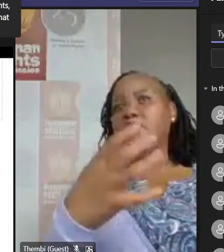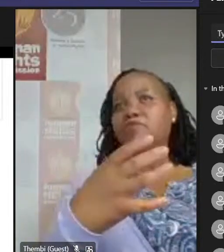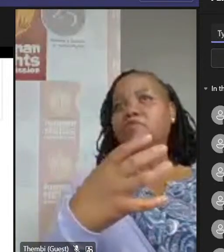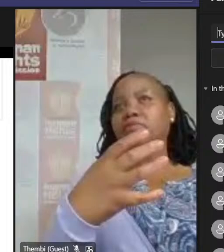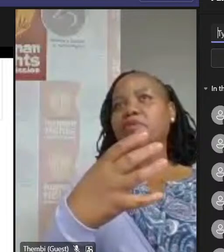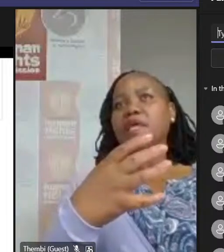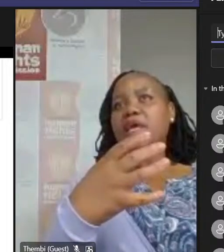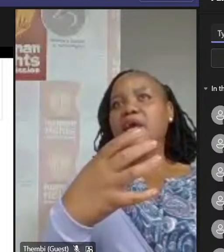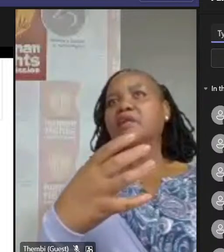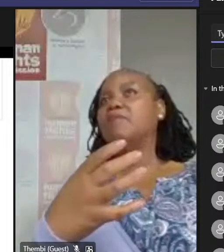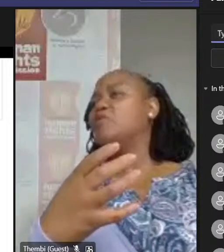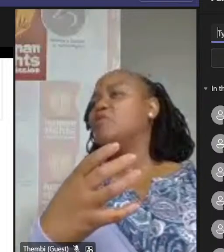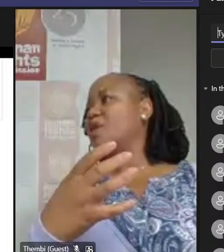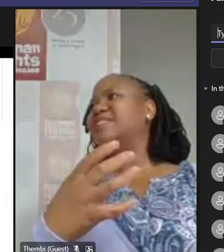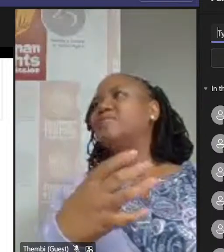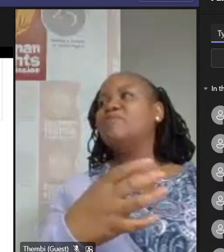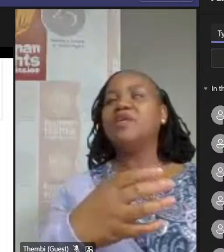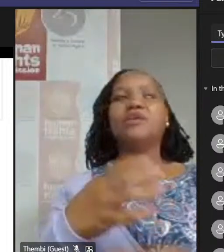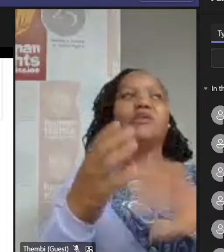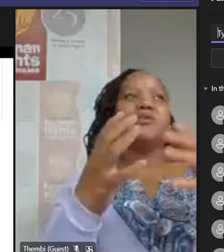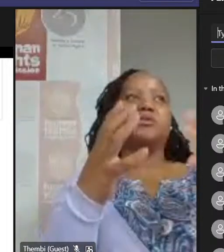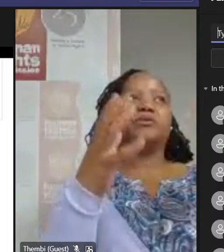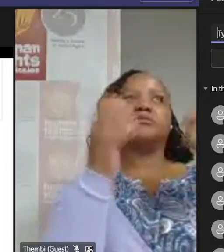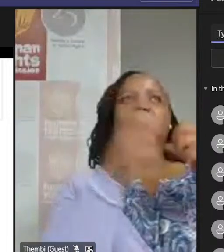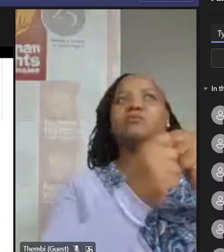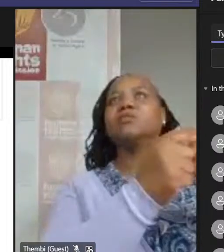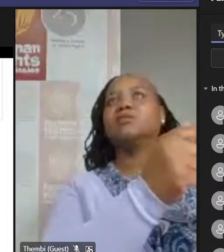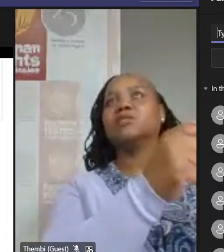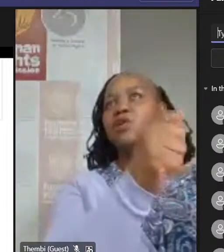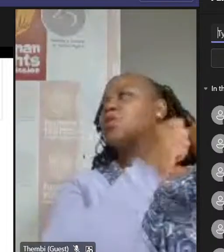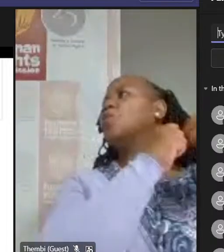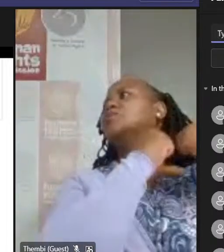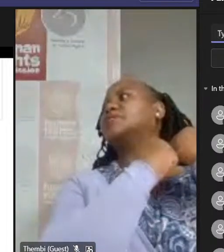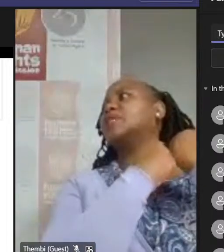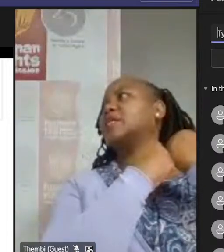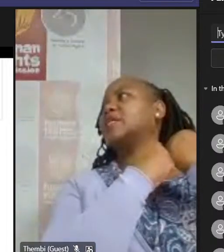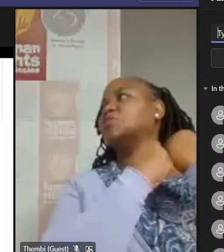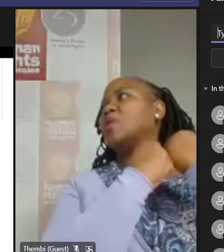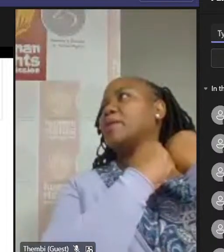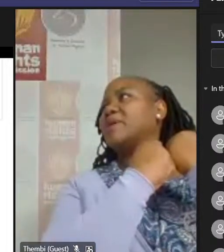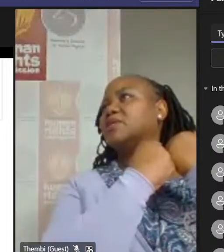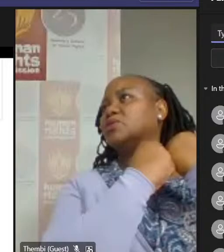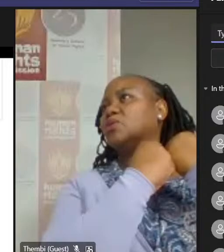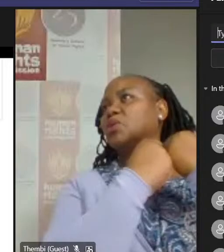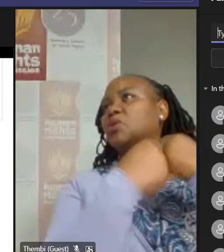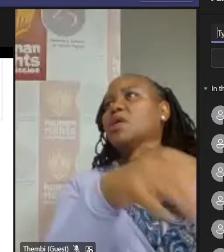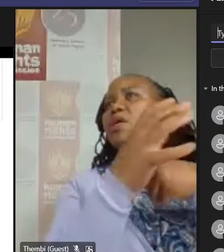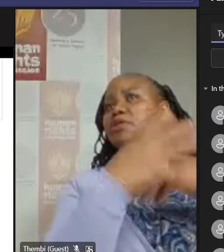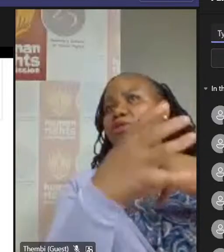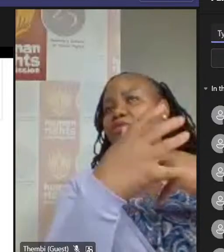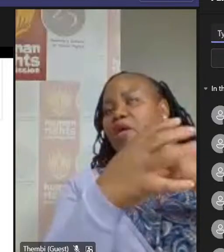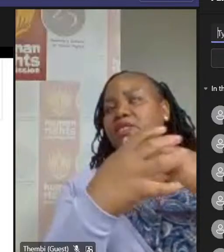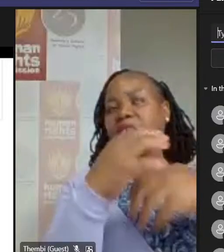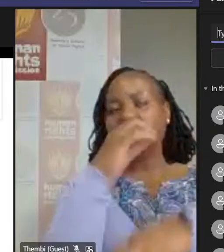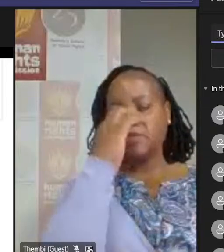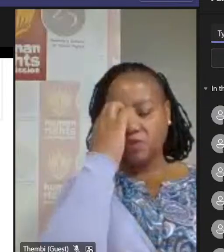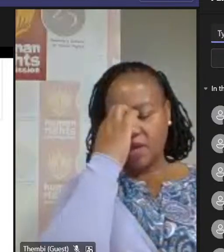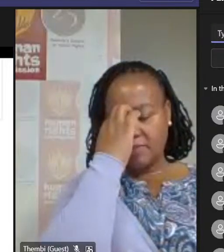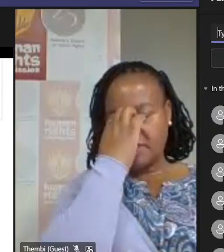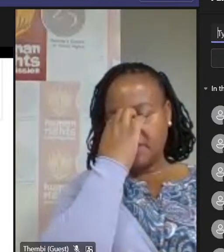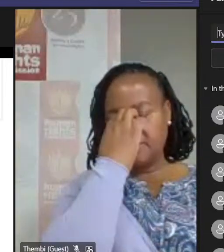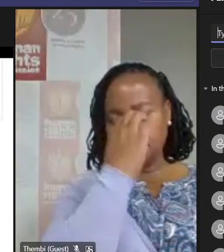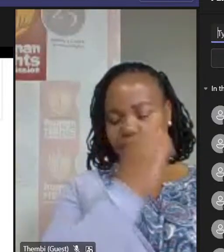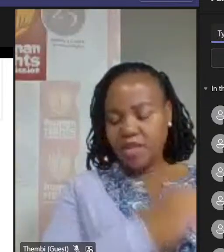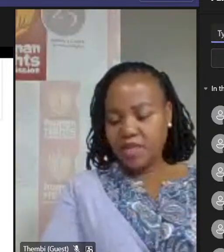school uniform, and beyond simply the clothes, as it were, but there's also issues of culture that have to